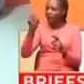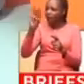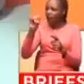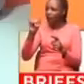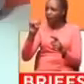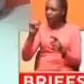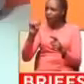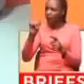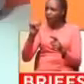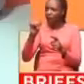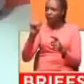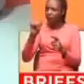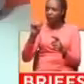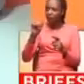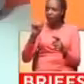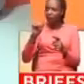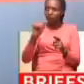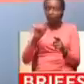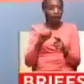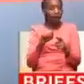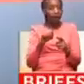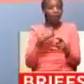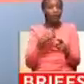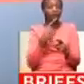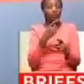tell me to buy Zesta. He just told me to buy